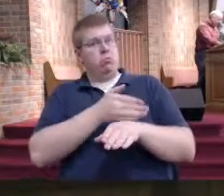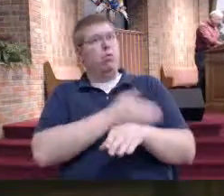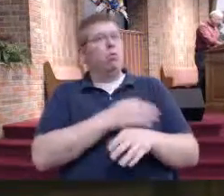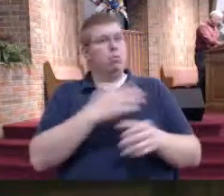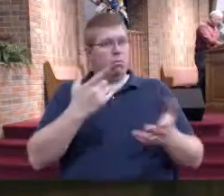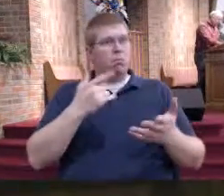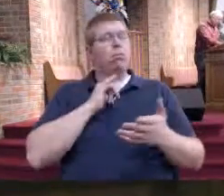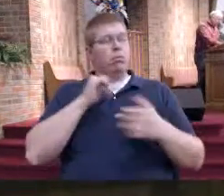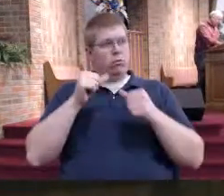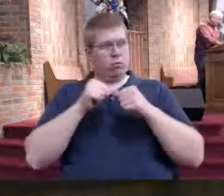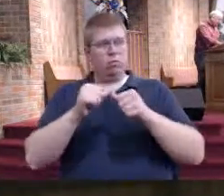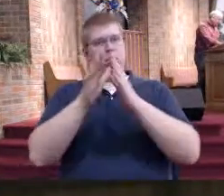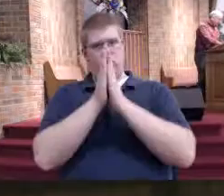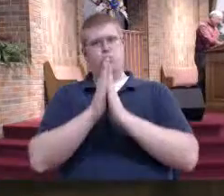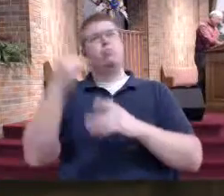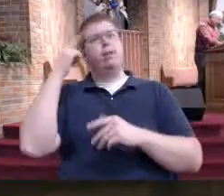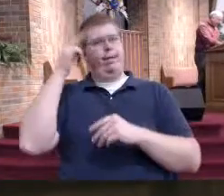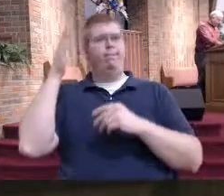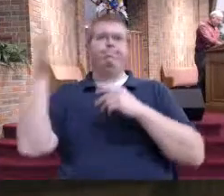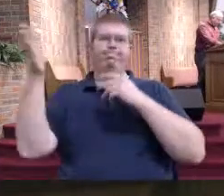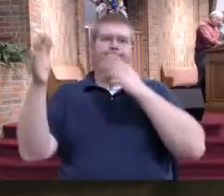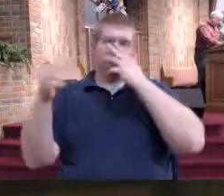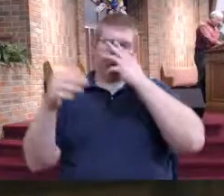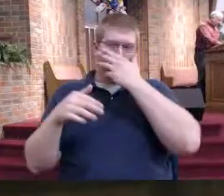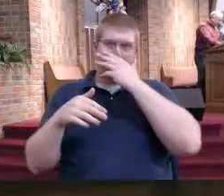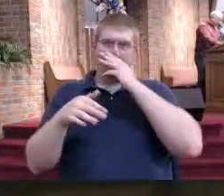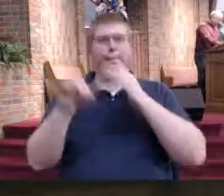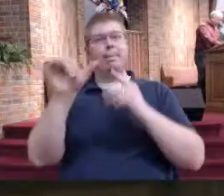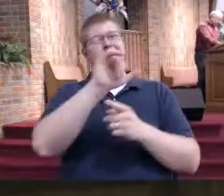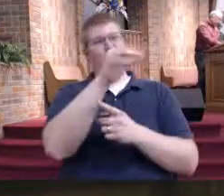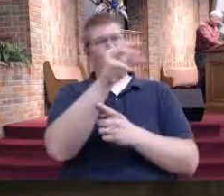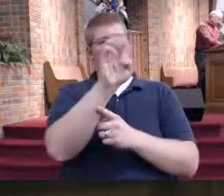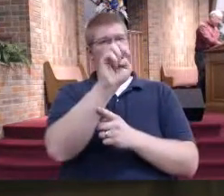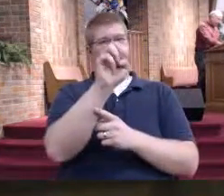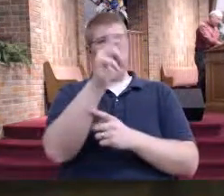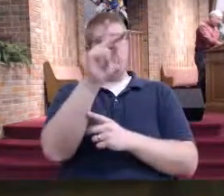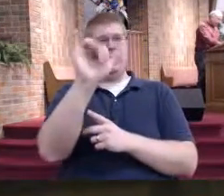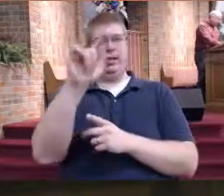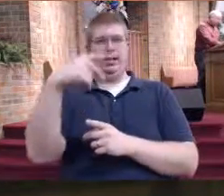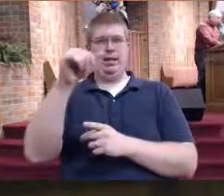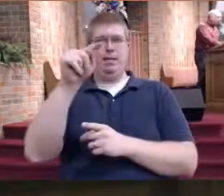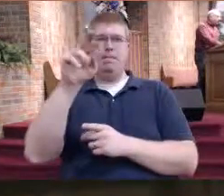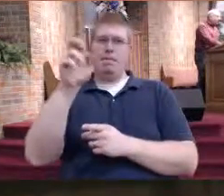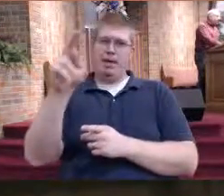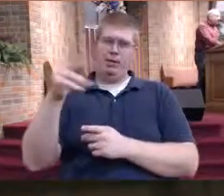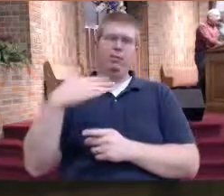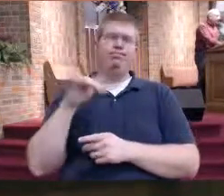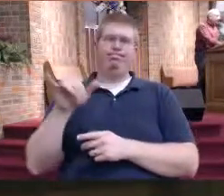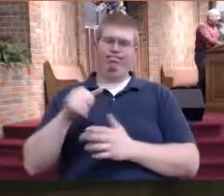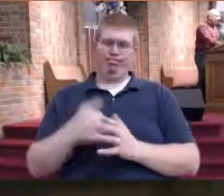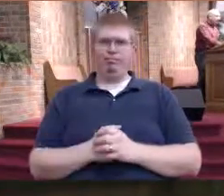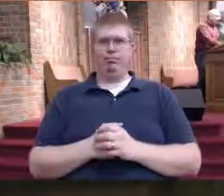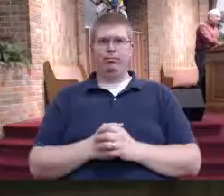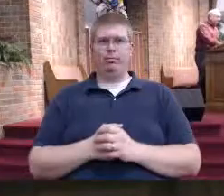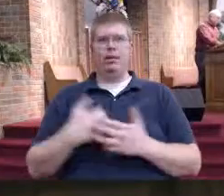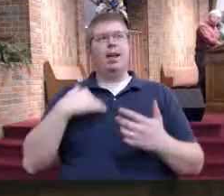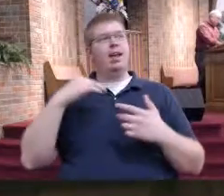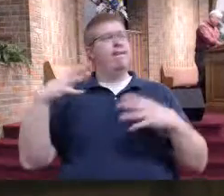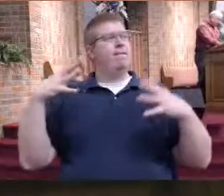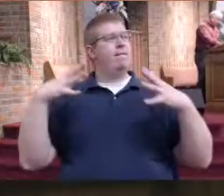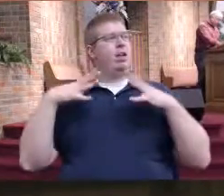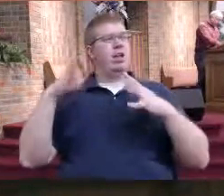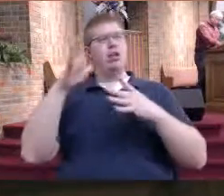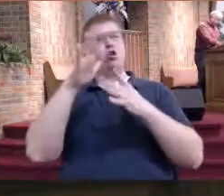Tom. Also remember Joe Kilpatrick. The Vacation Bible School is coming up next month. There's a sign-up sheet out in the